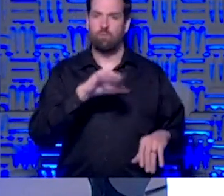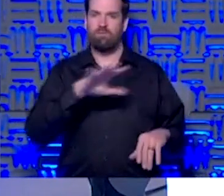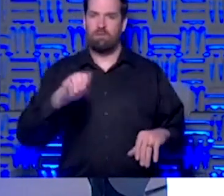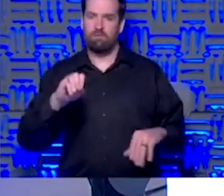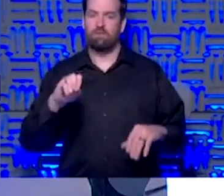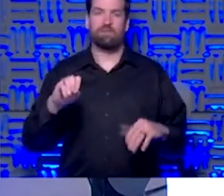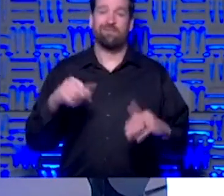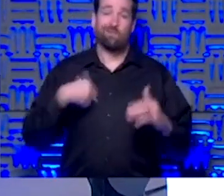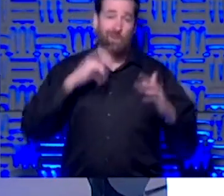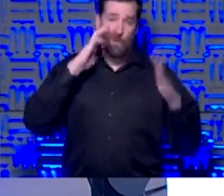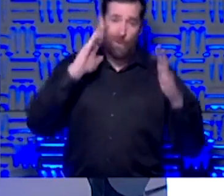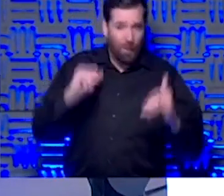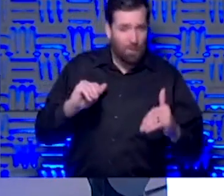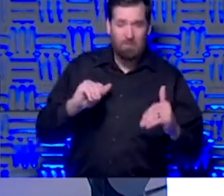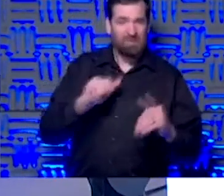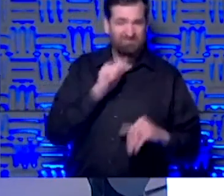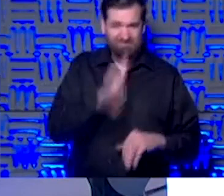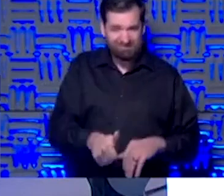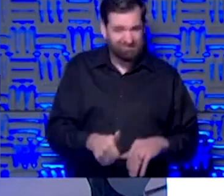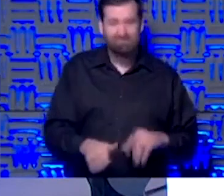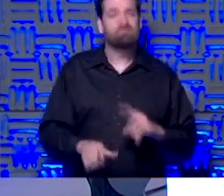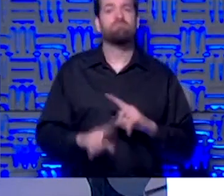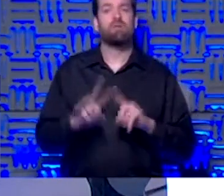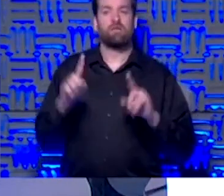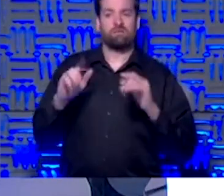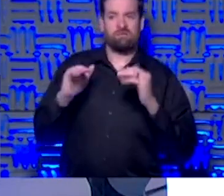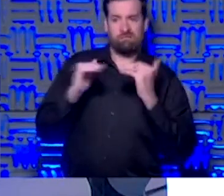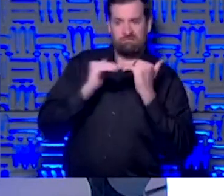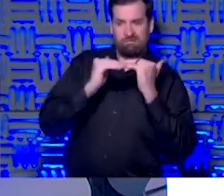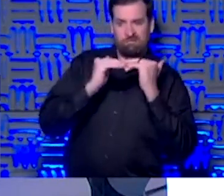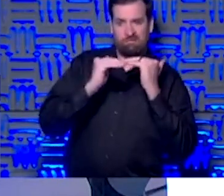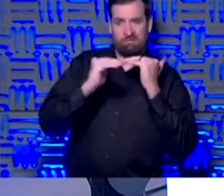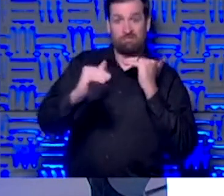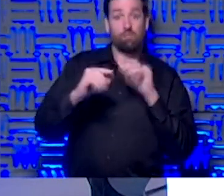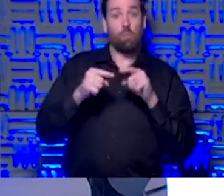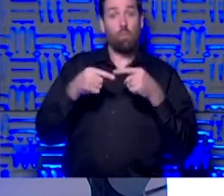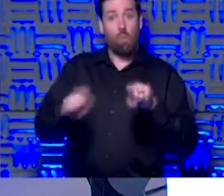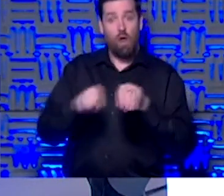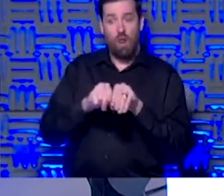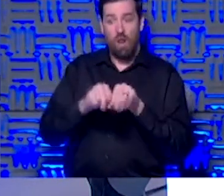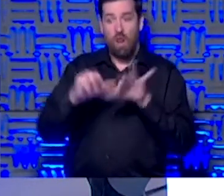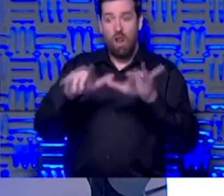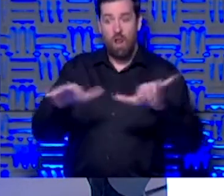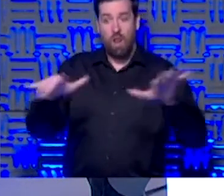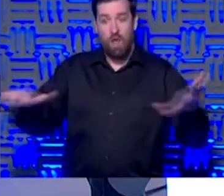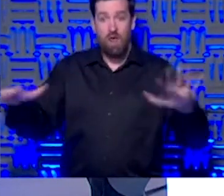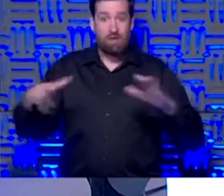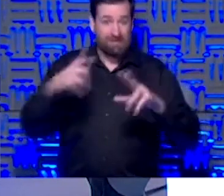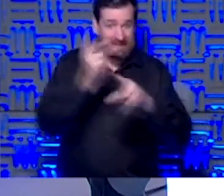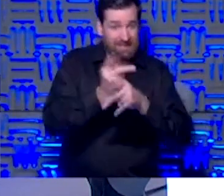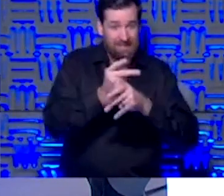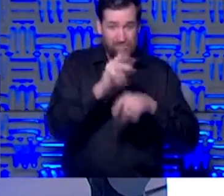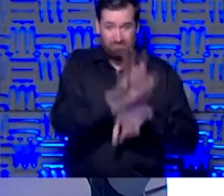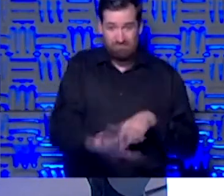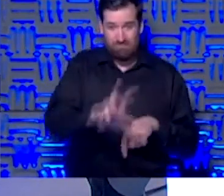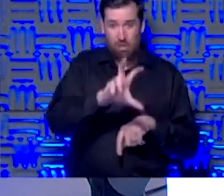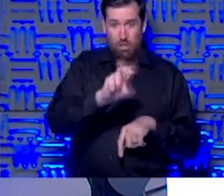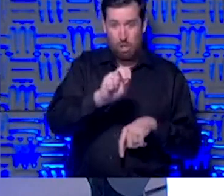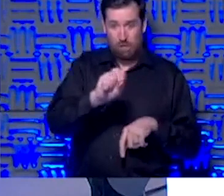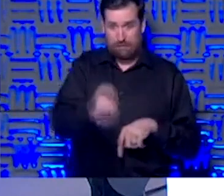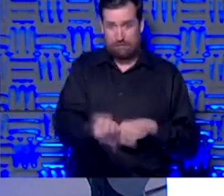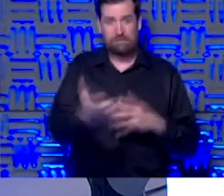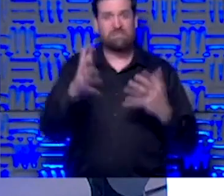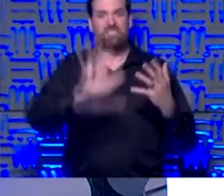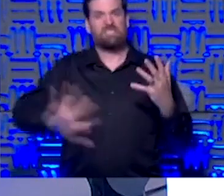that. I think if we can continue to hold while there is the spread to 30s, that would be great. But we know